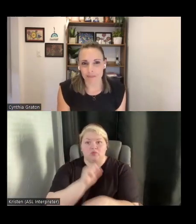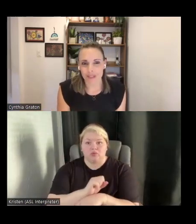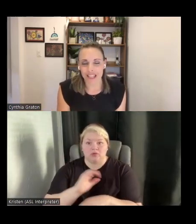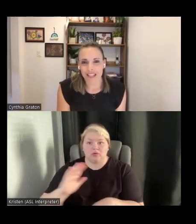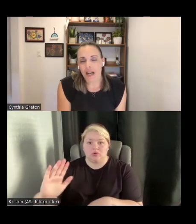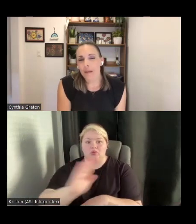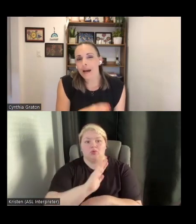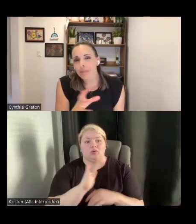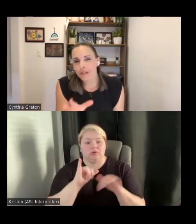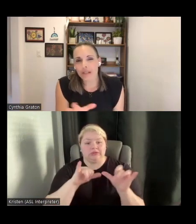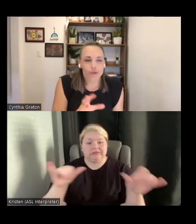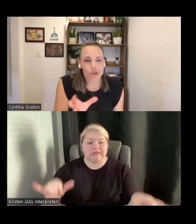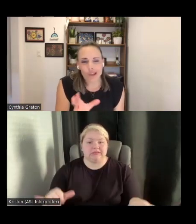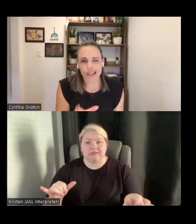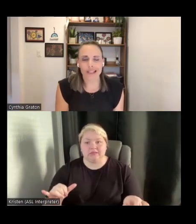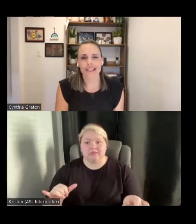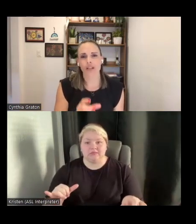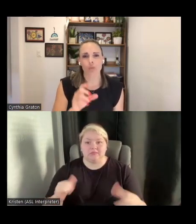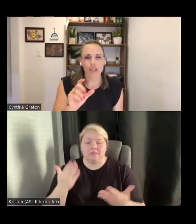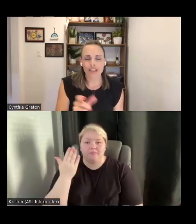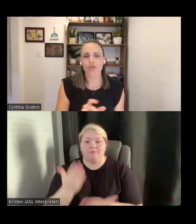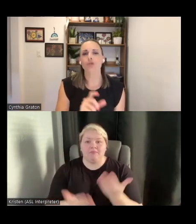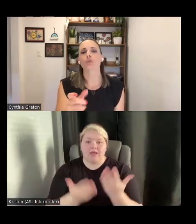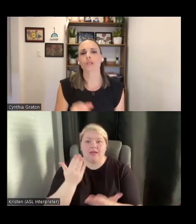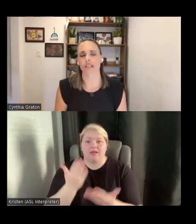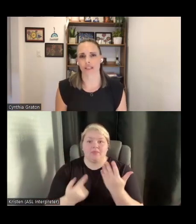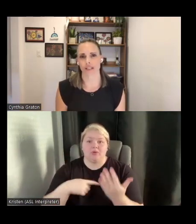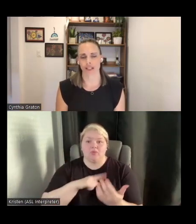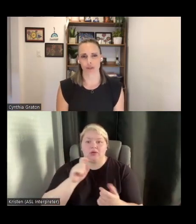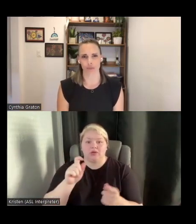system. There might be a few things that we need